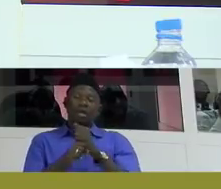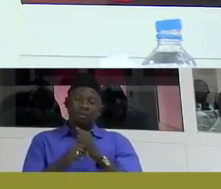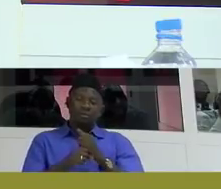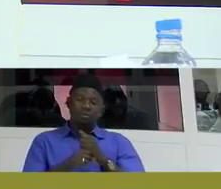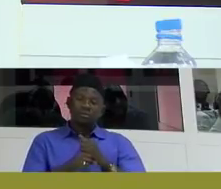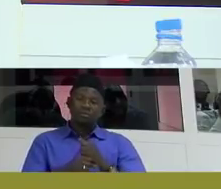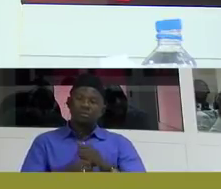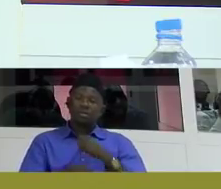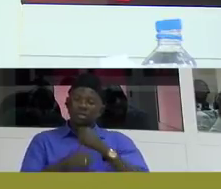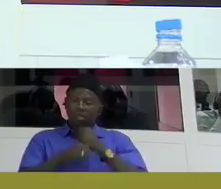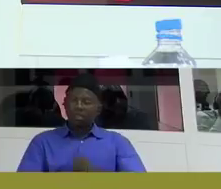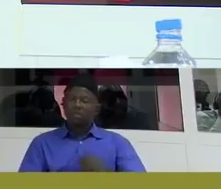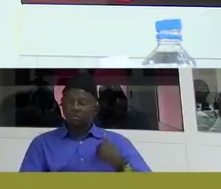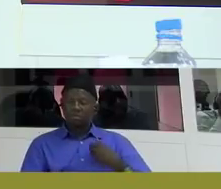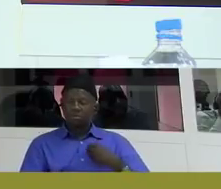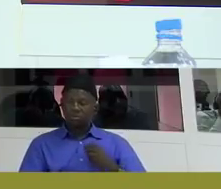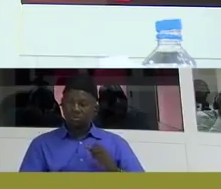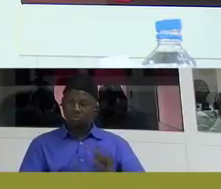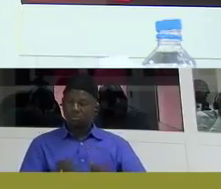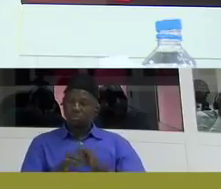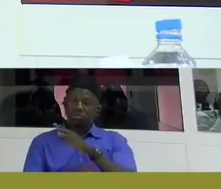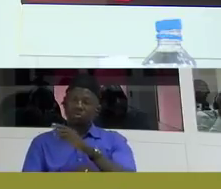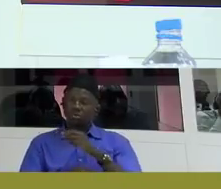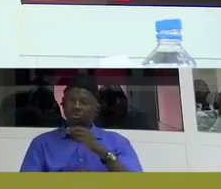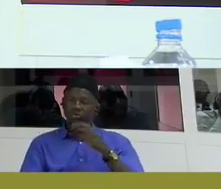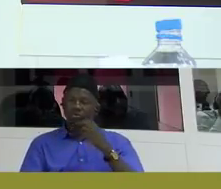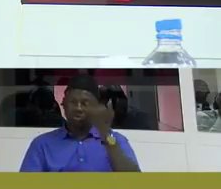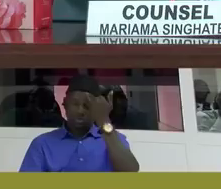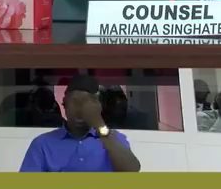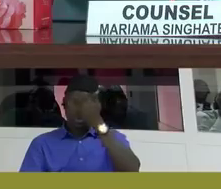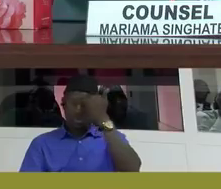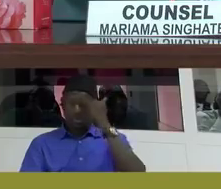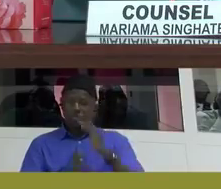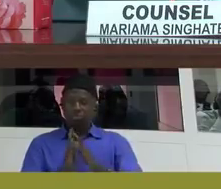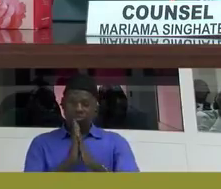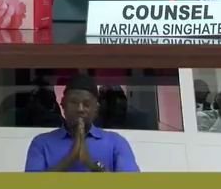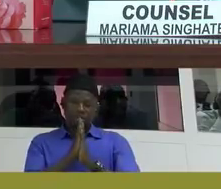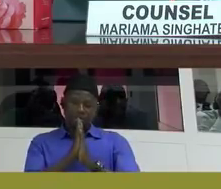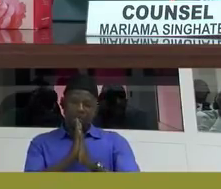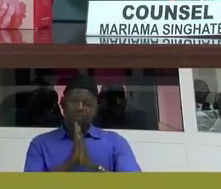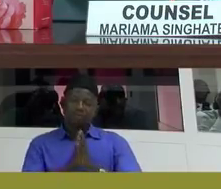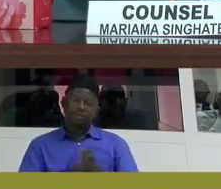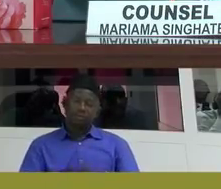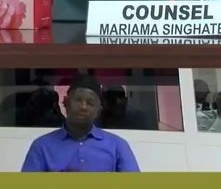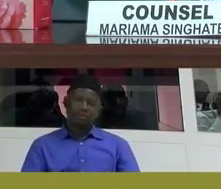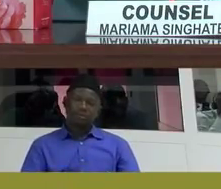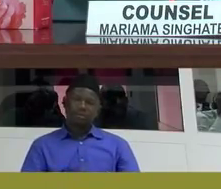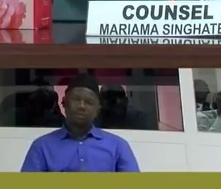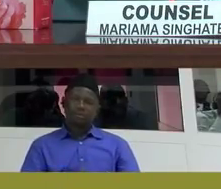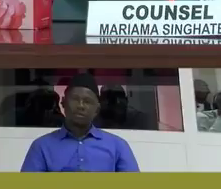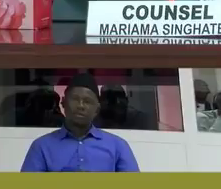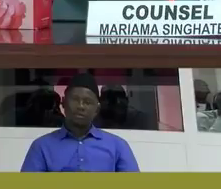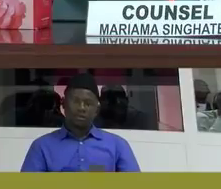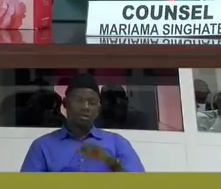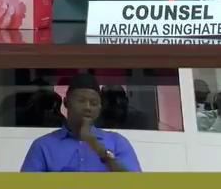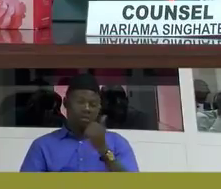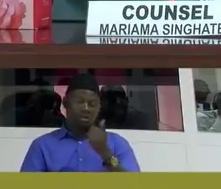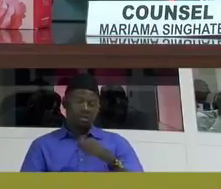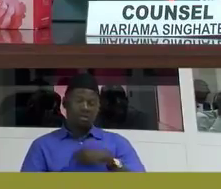pilgrimages. And in one Easter, he gave $2.3